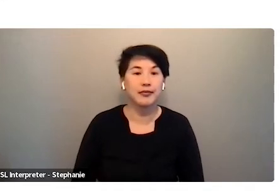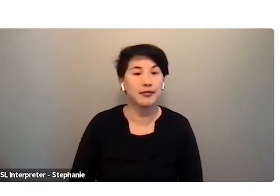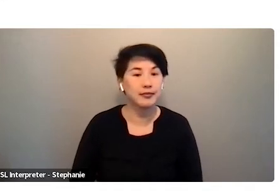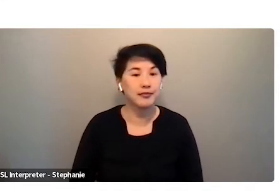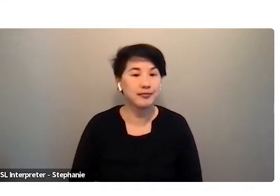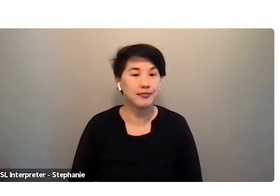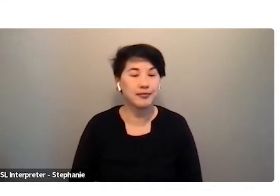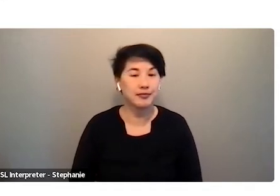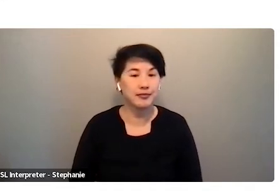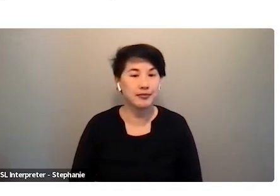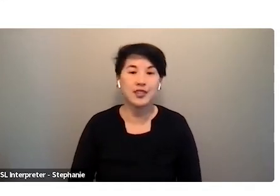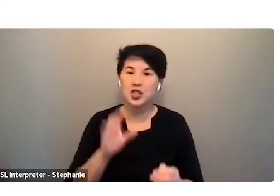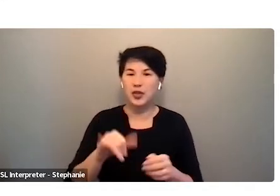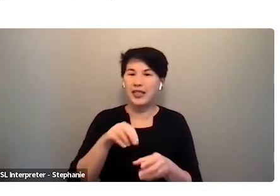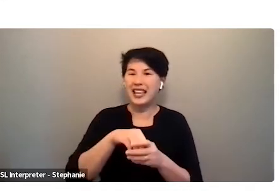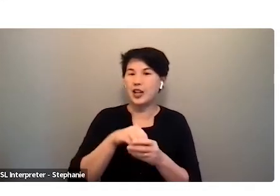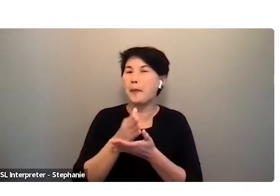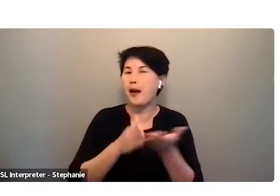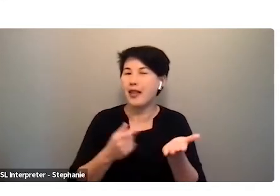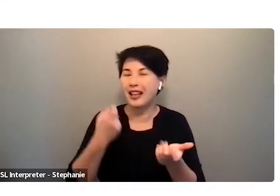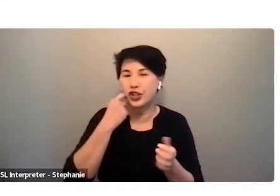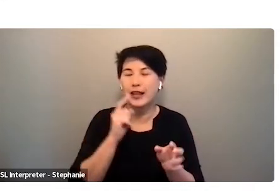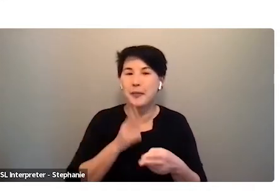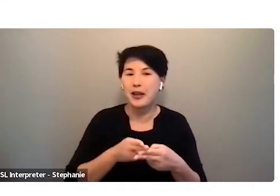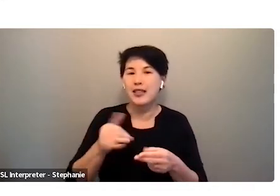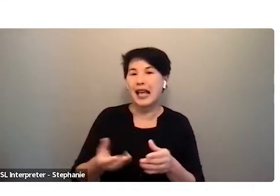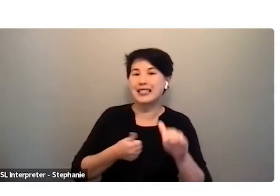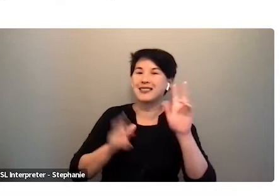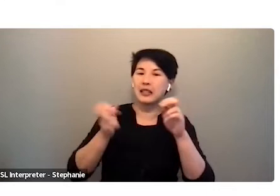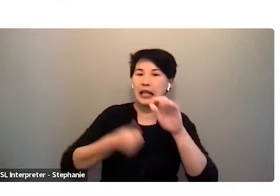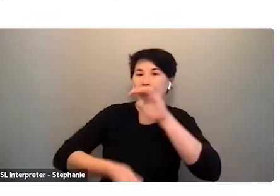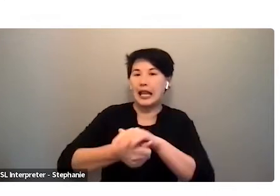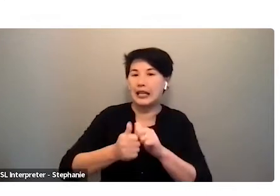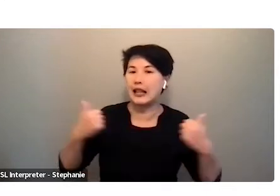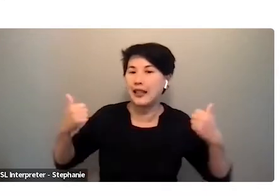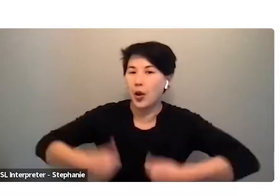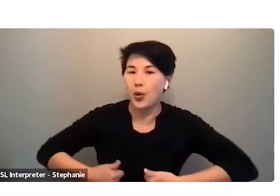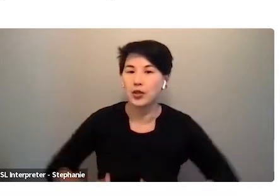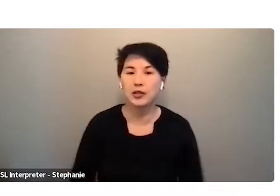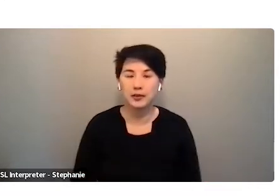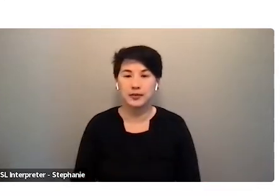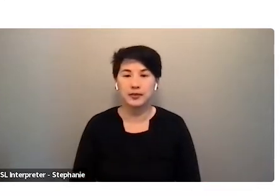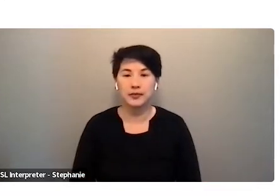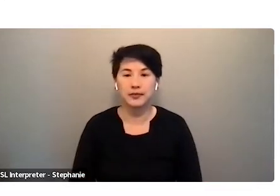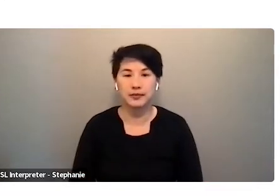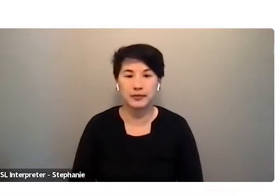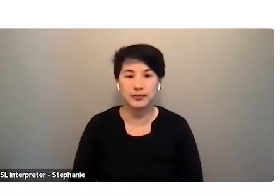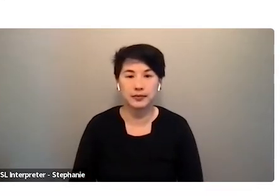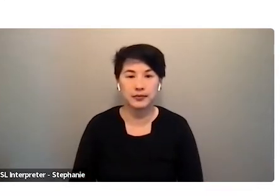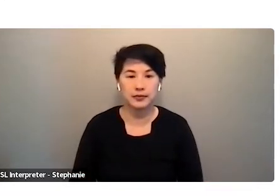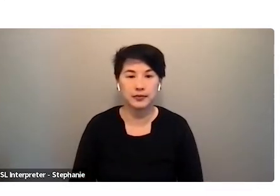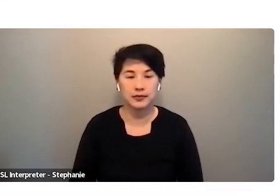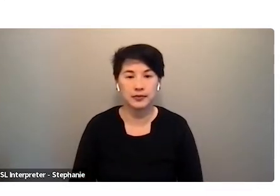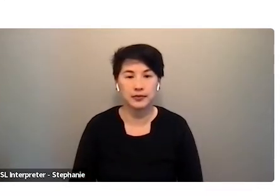Yeah, so this is the inner that I was just talking about. So this is kind of hidden underneath the coat. And then, yeah, this is the